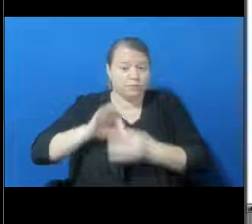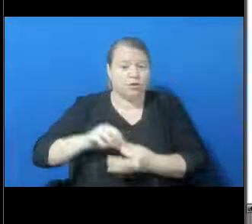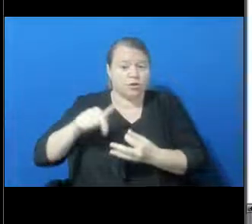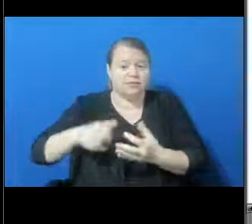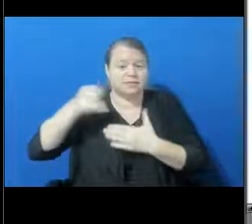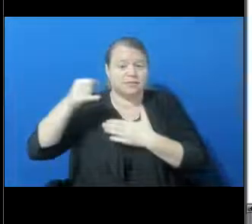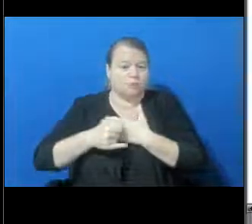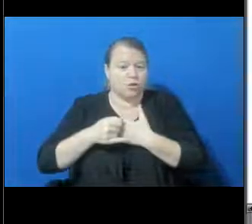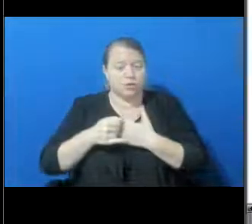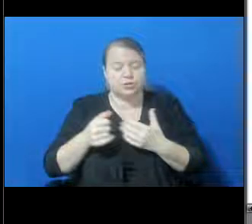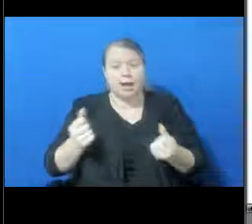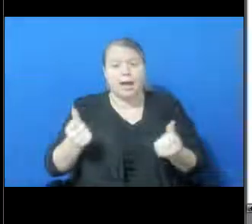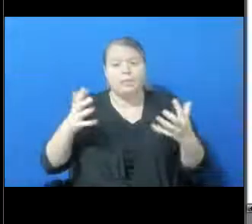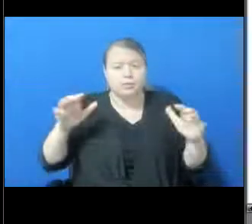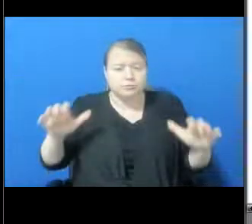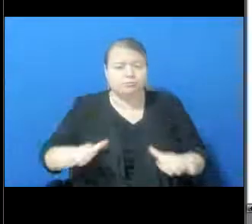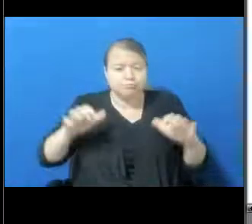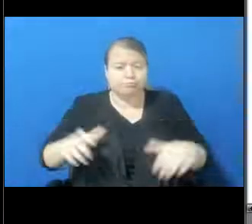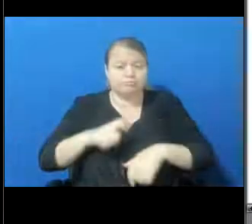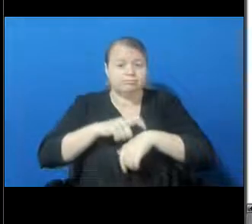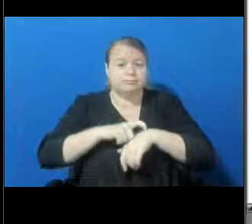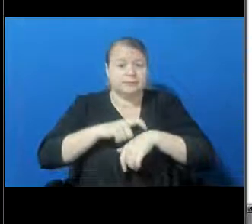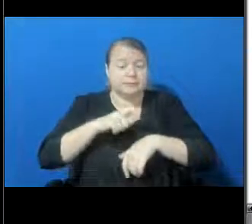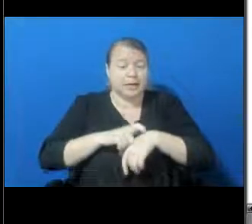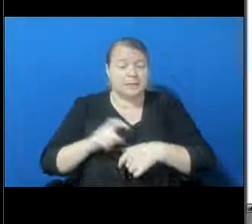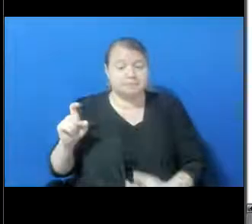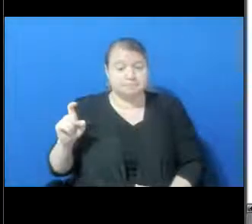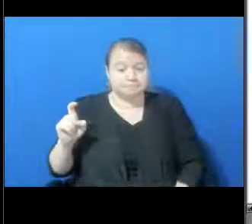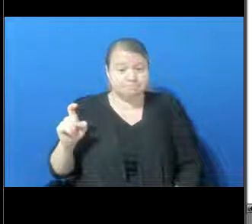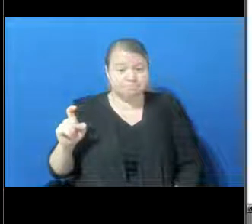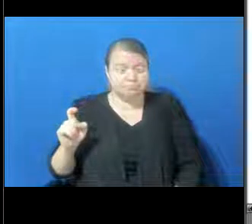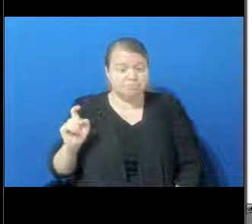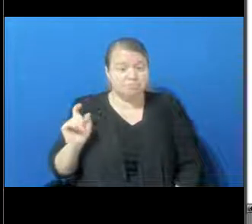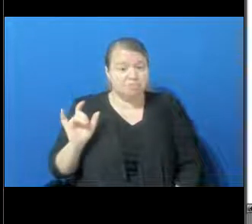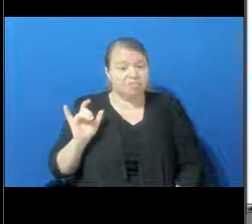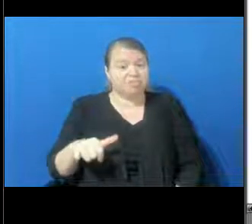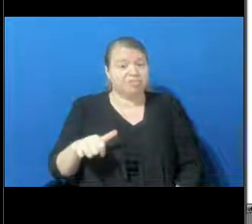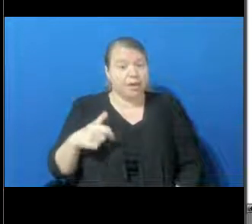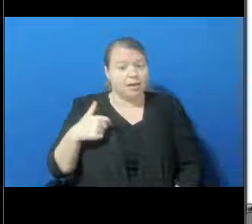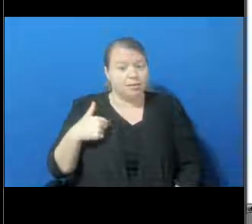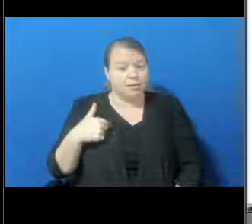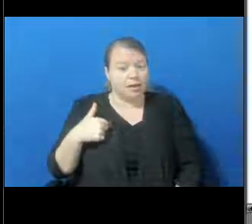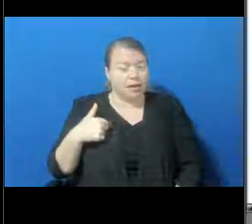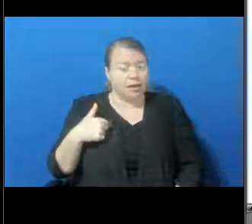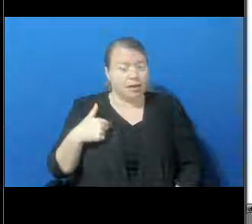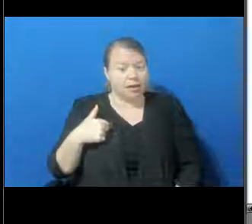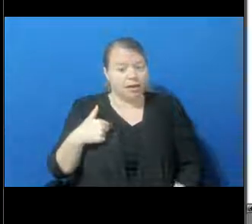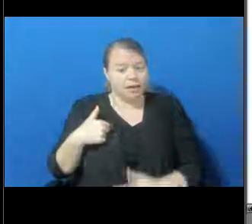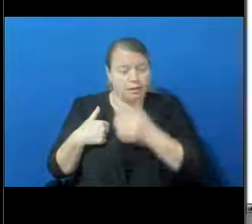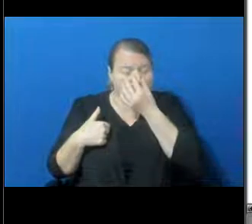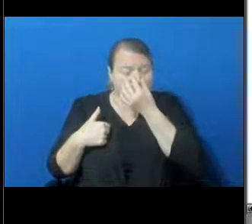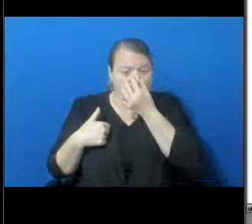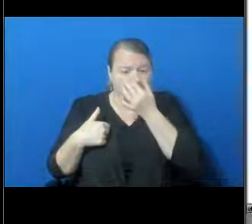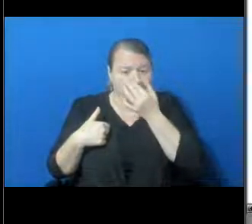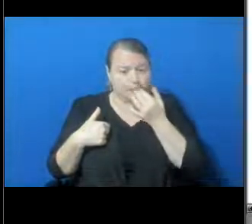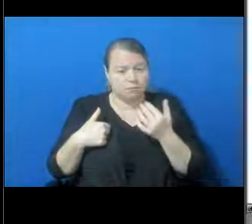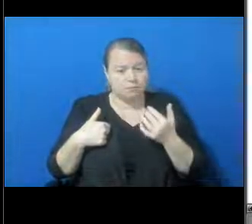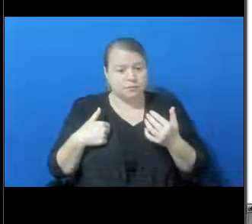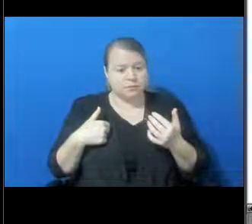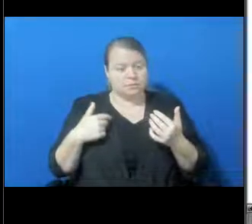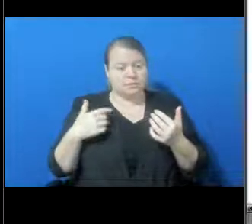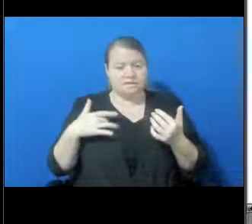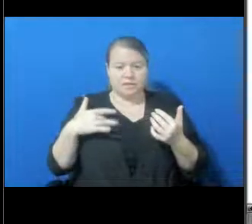because that would be something else that I would basically tell the value of this